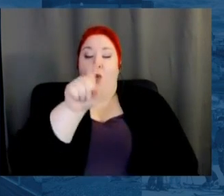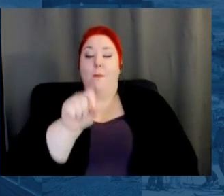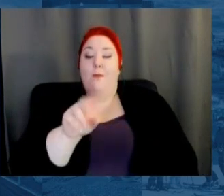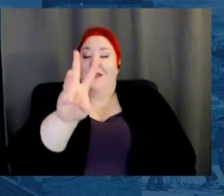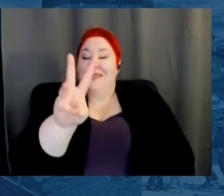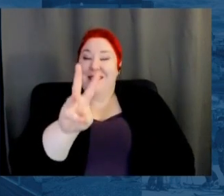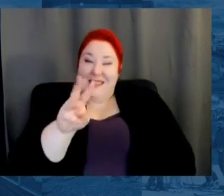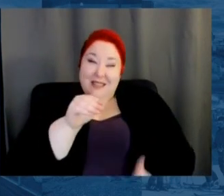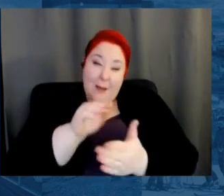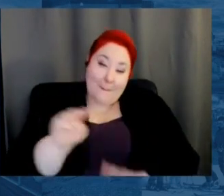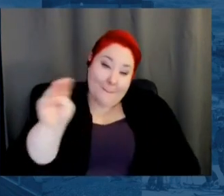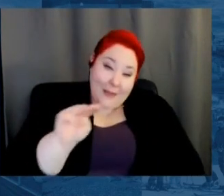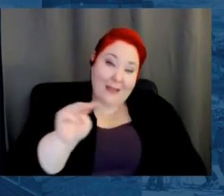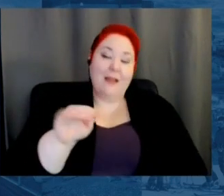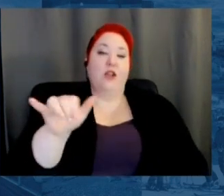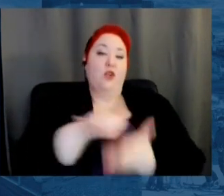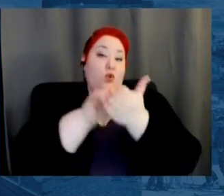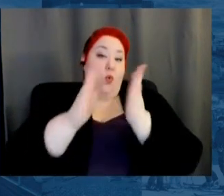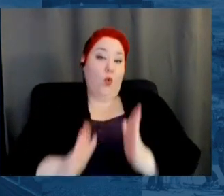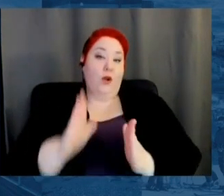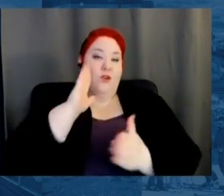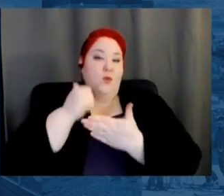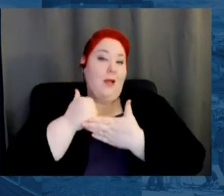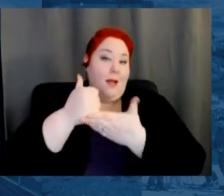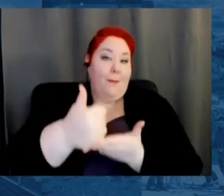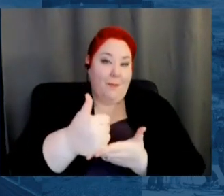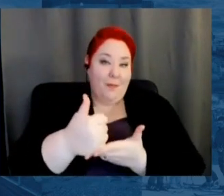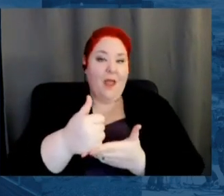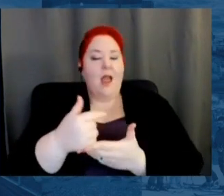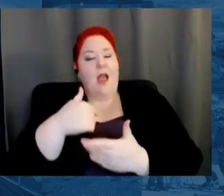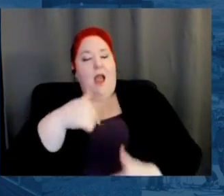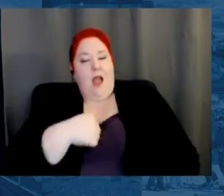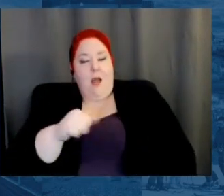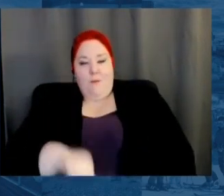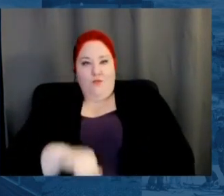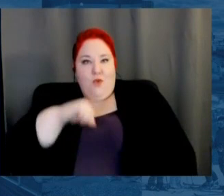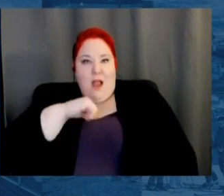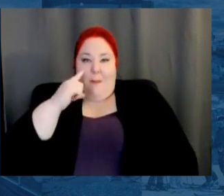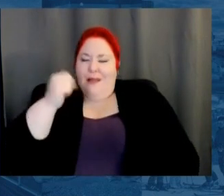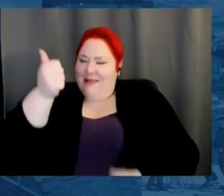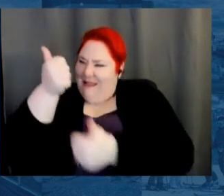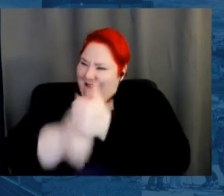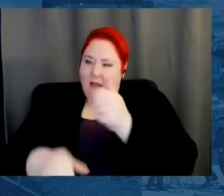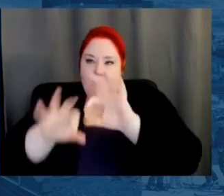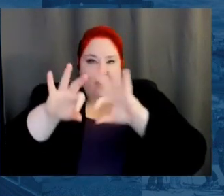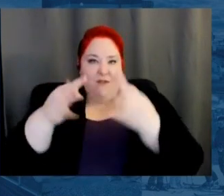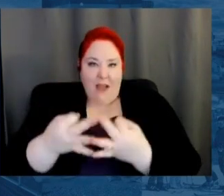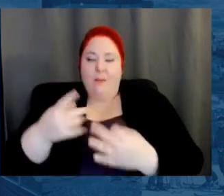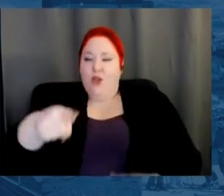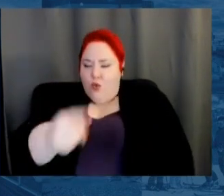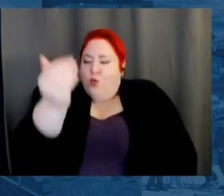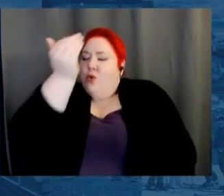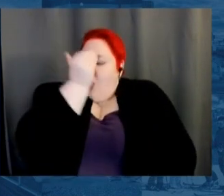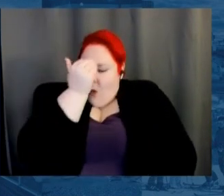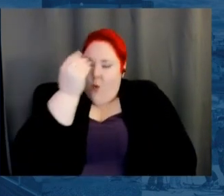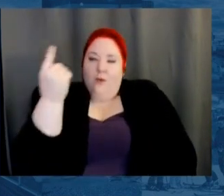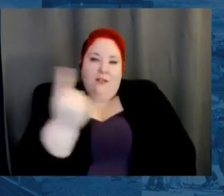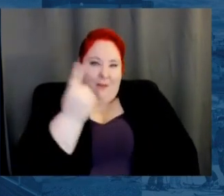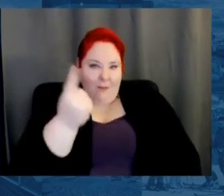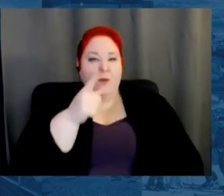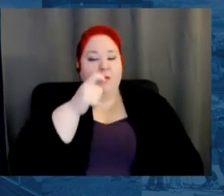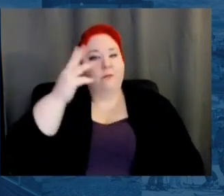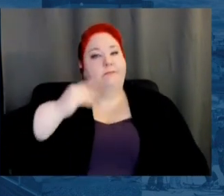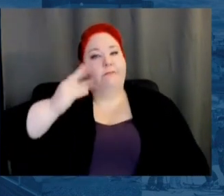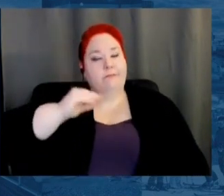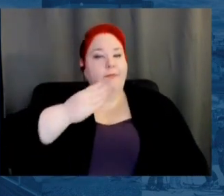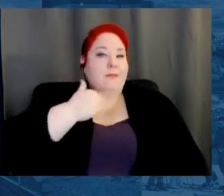Yorkers. I'm very proud of this one because every family we know, everybody knows someone who's been touched by diabetes.